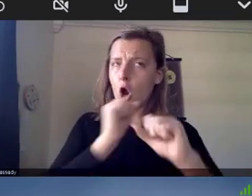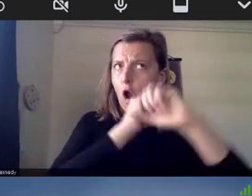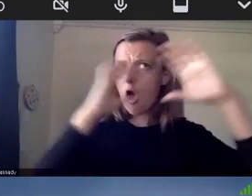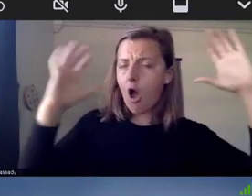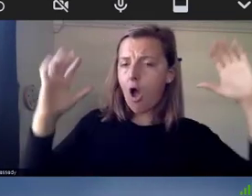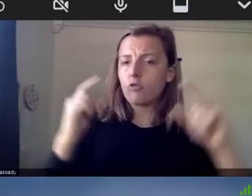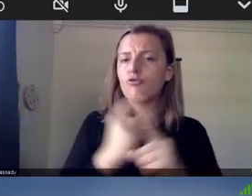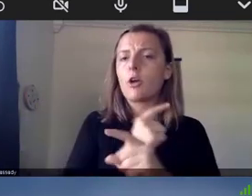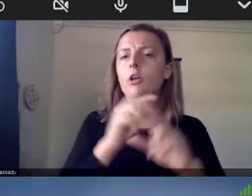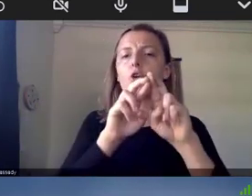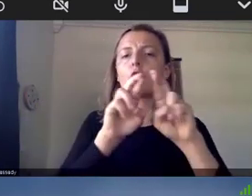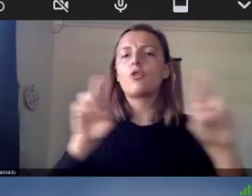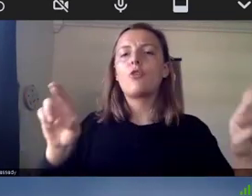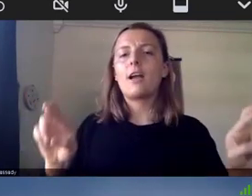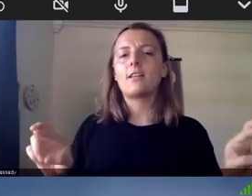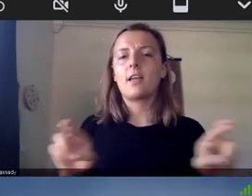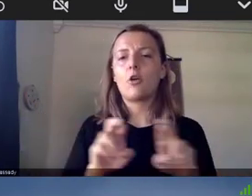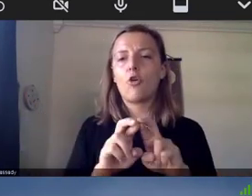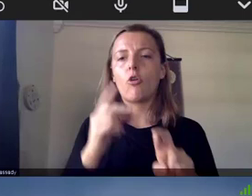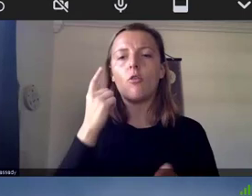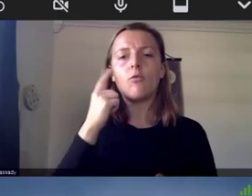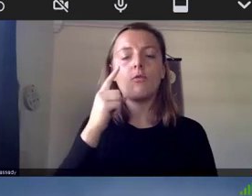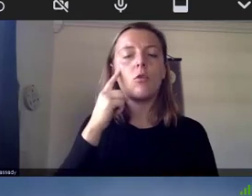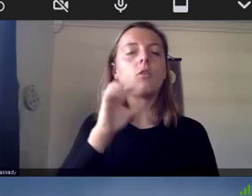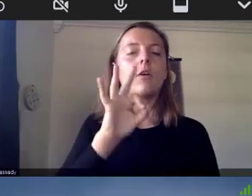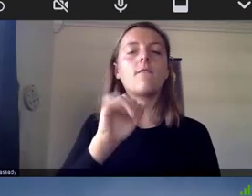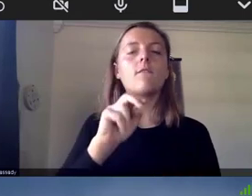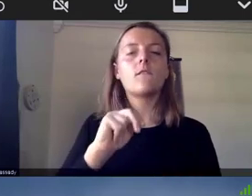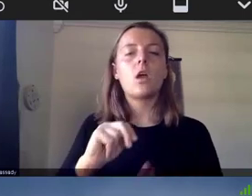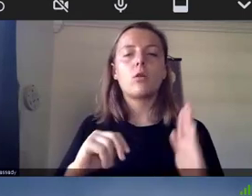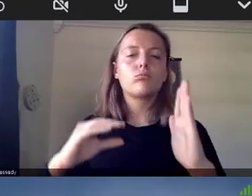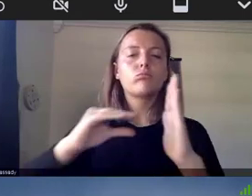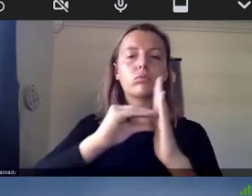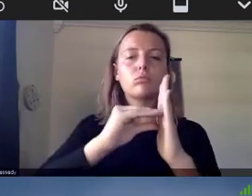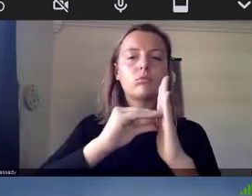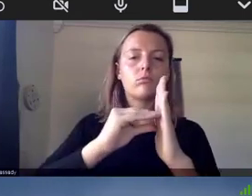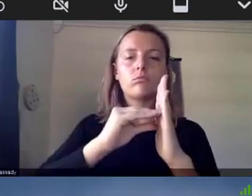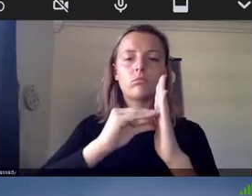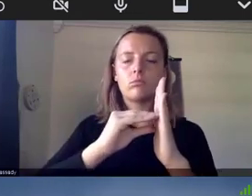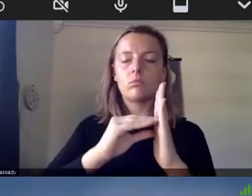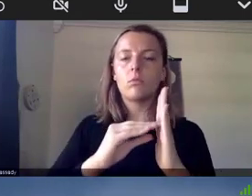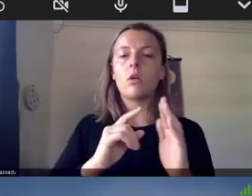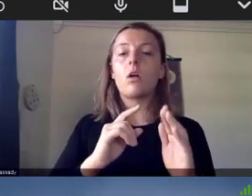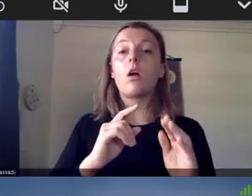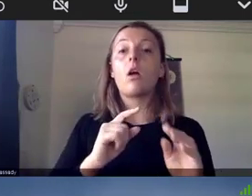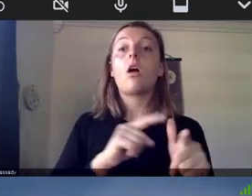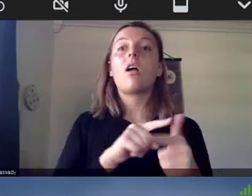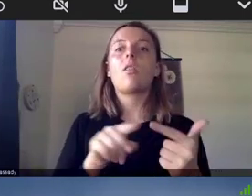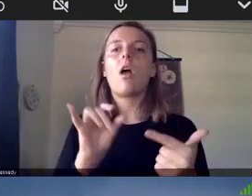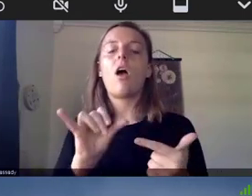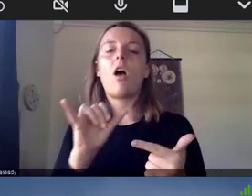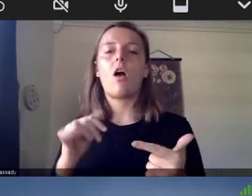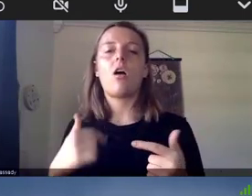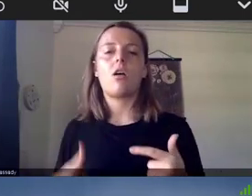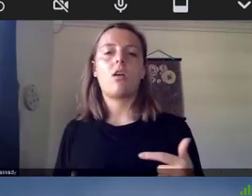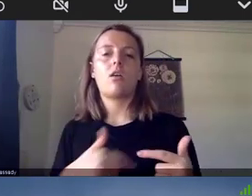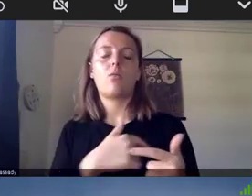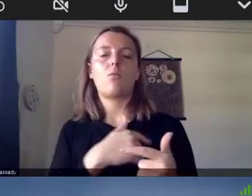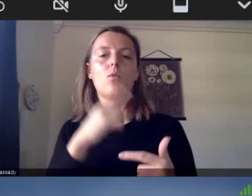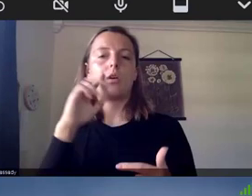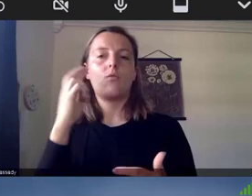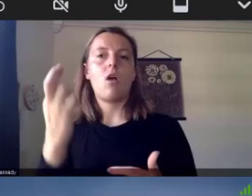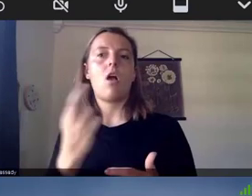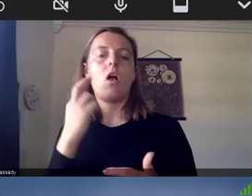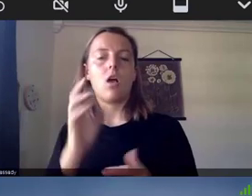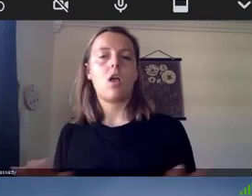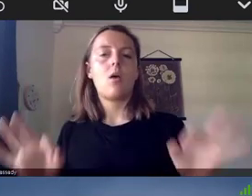was really important to get something like the temperature distribution along the fin or the amount